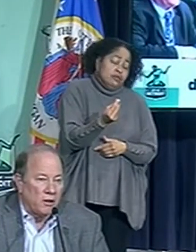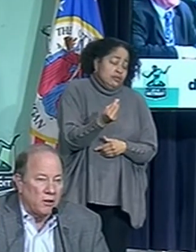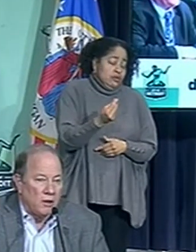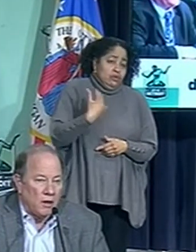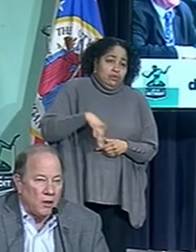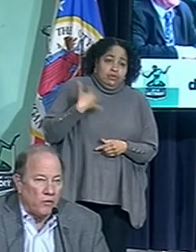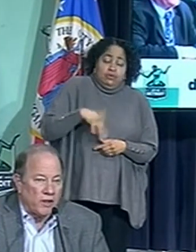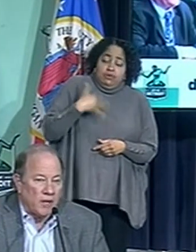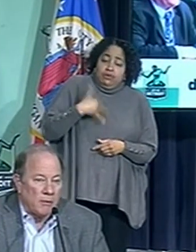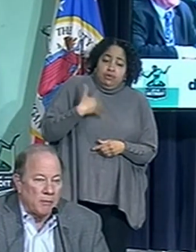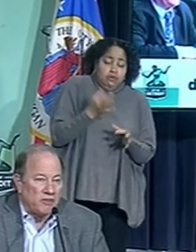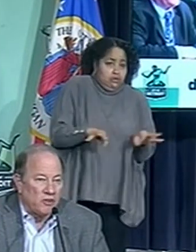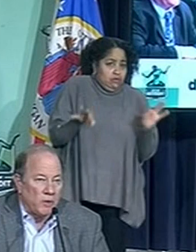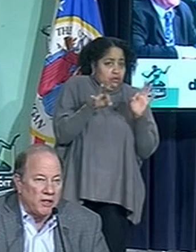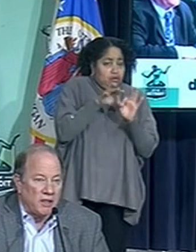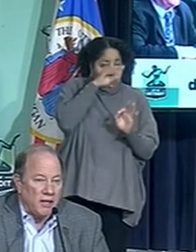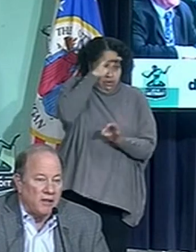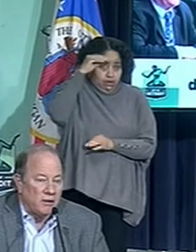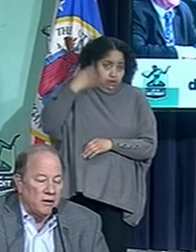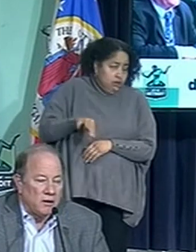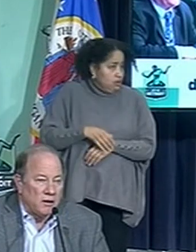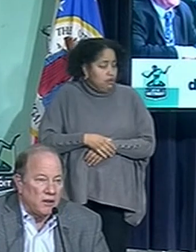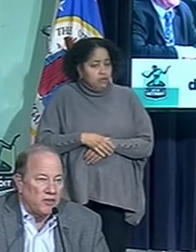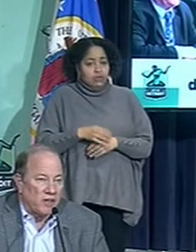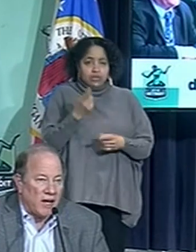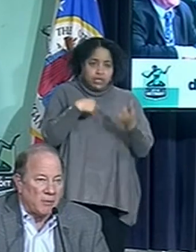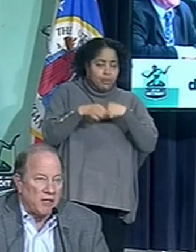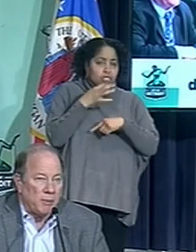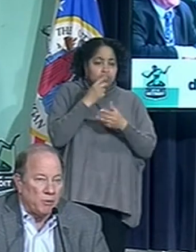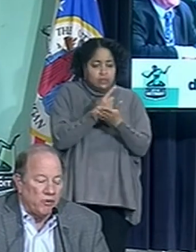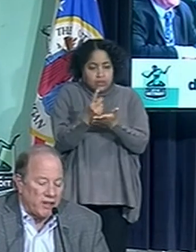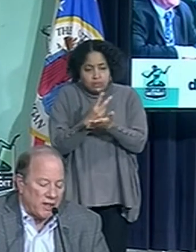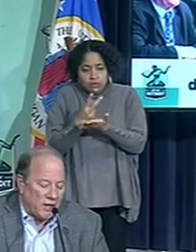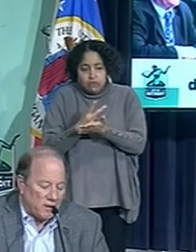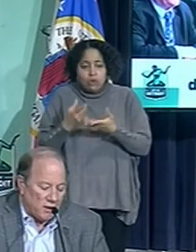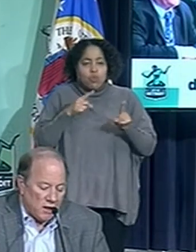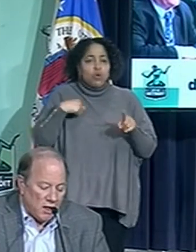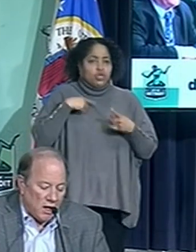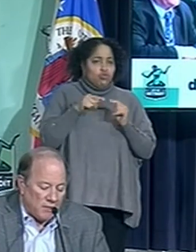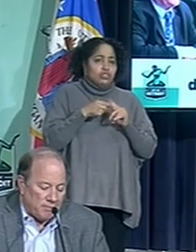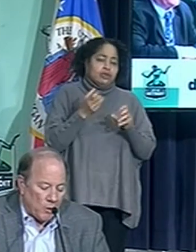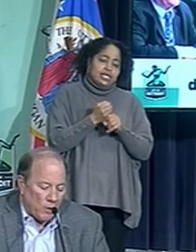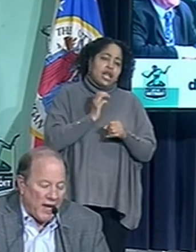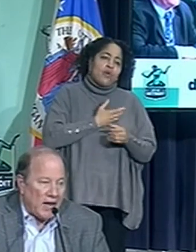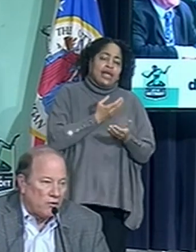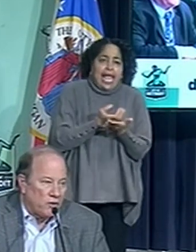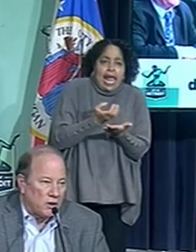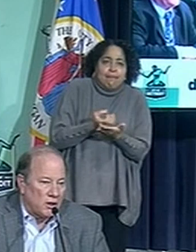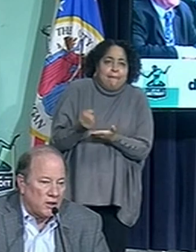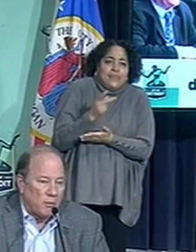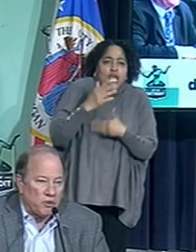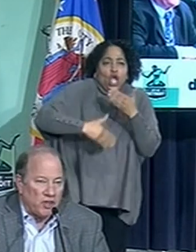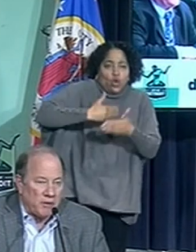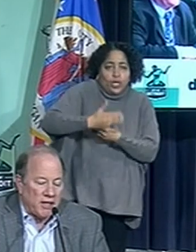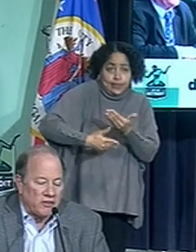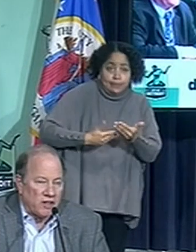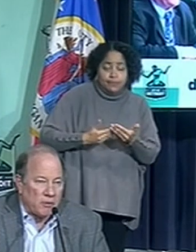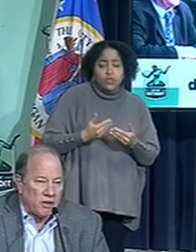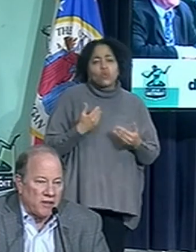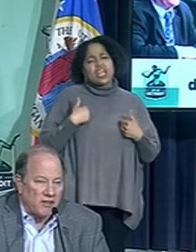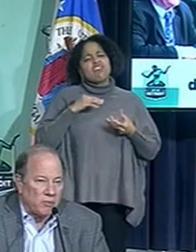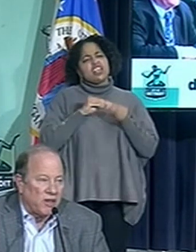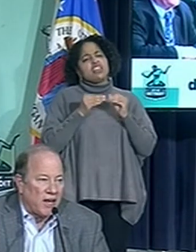important over the coming months till we can get this economy up and moving again. We have numbers updates,